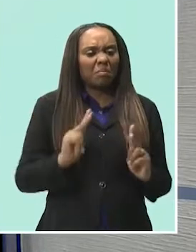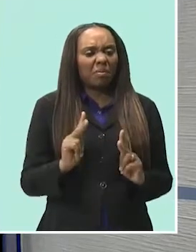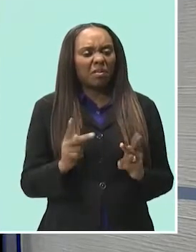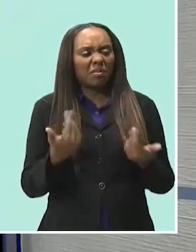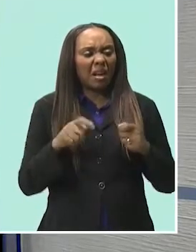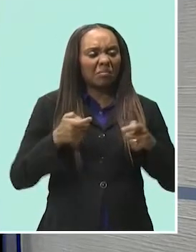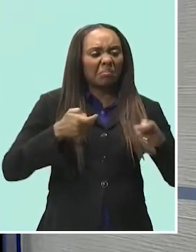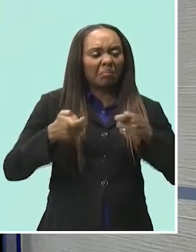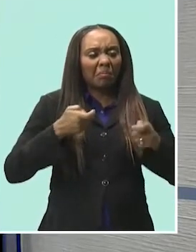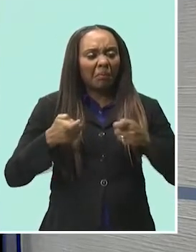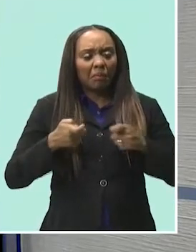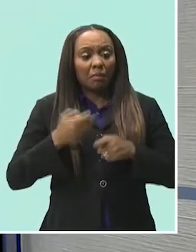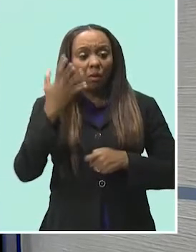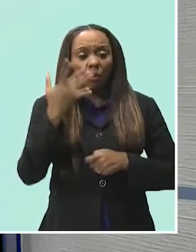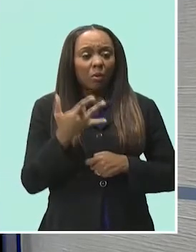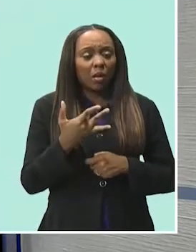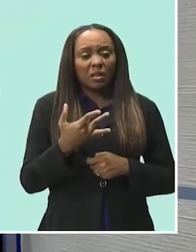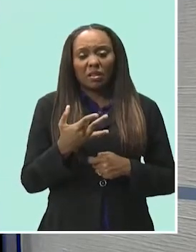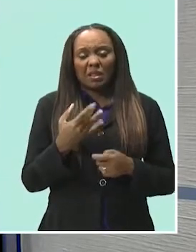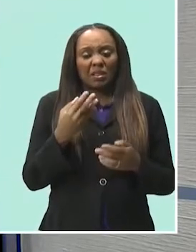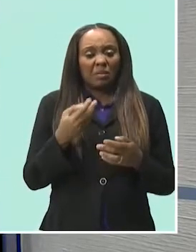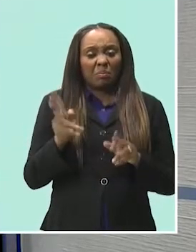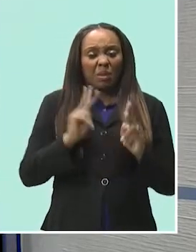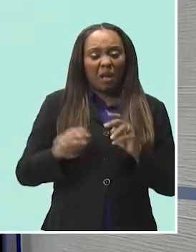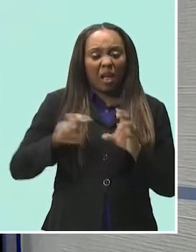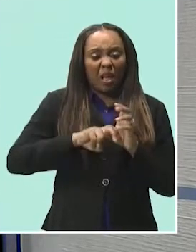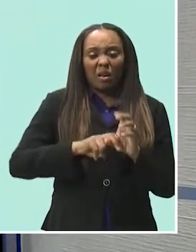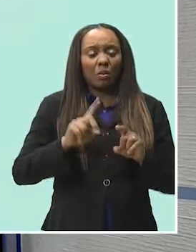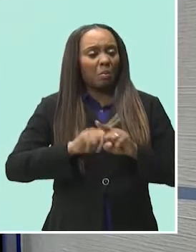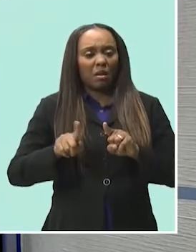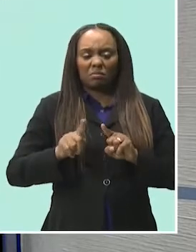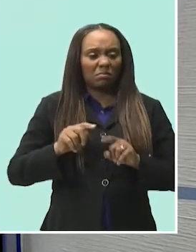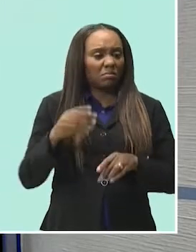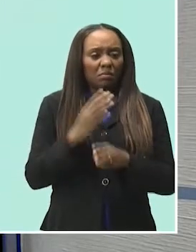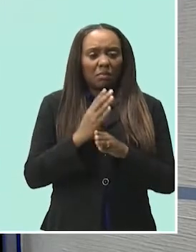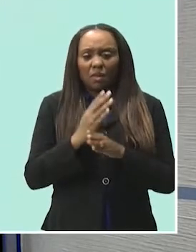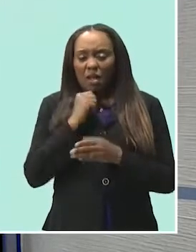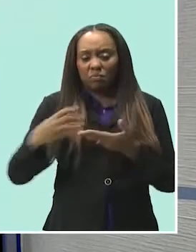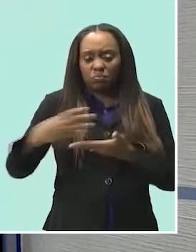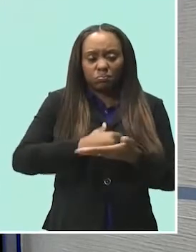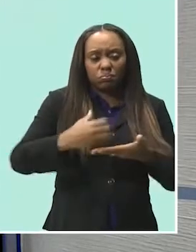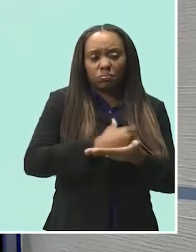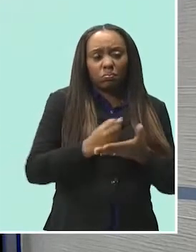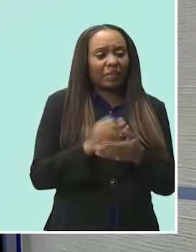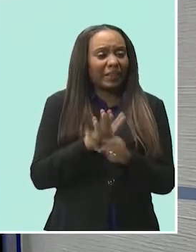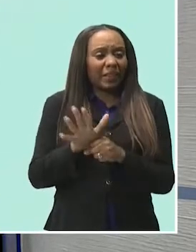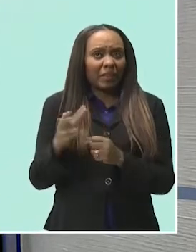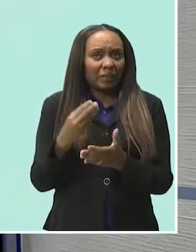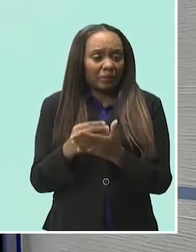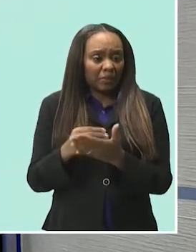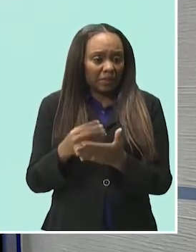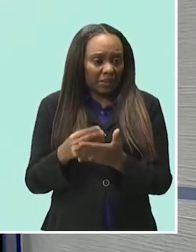reduced revenues brought about by COVID-19 related restrictions. Speaking during a presentation to some operators in the community